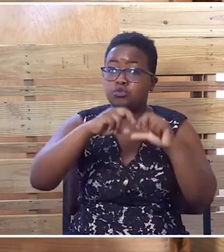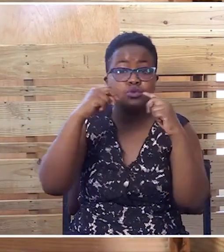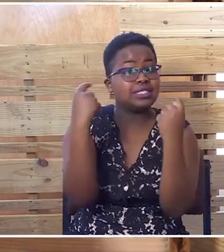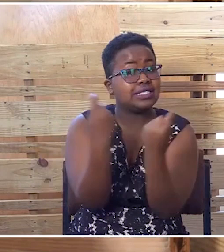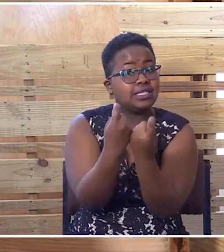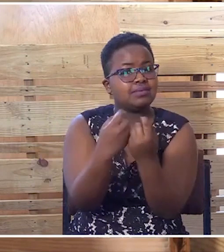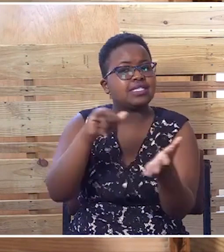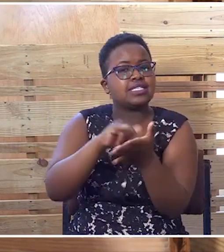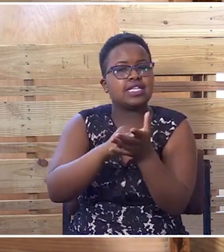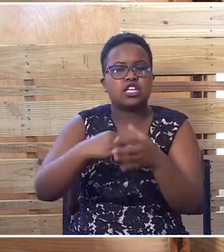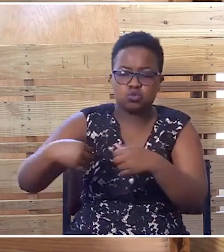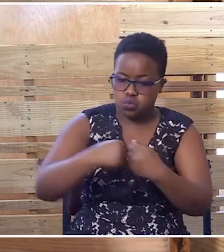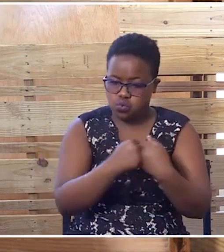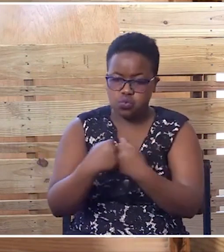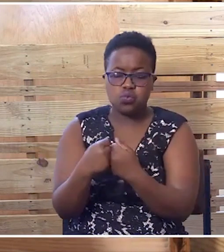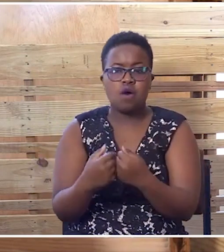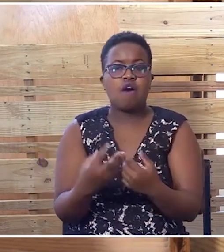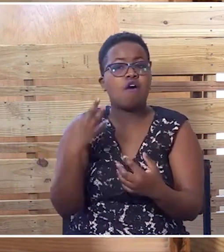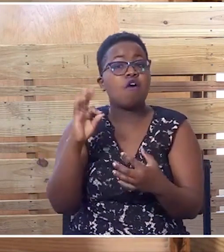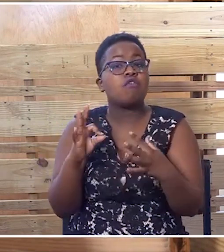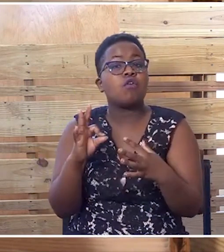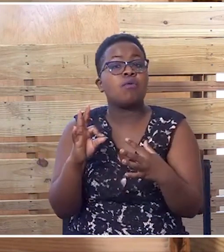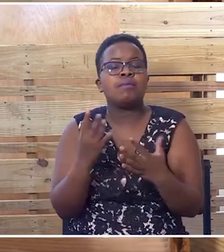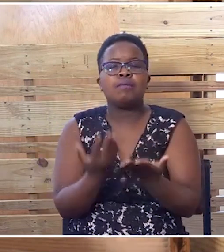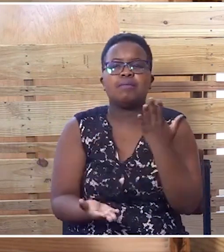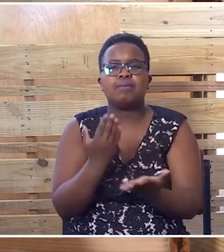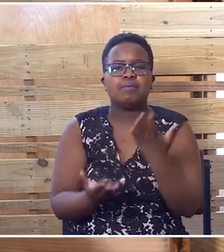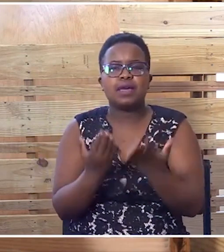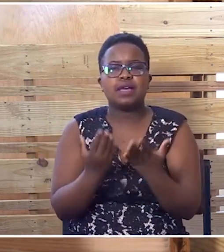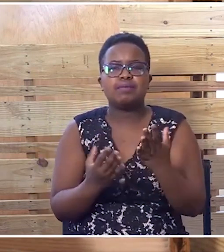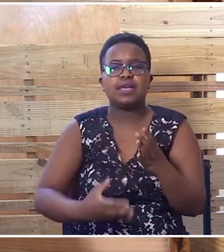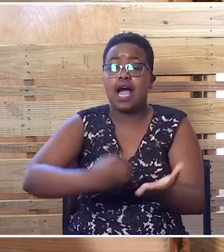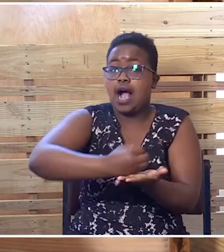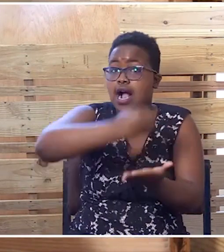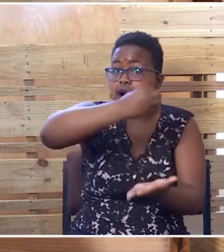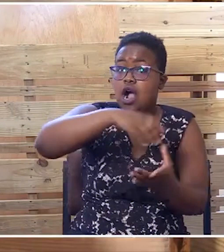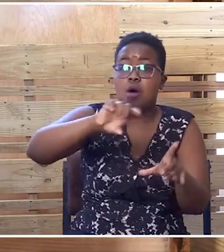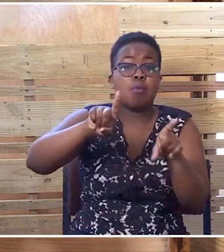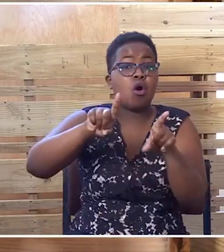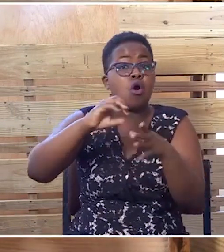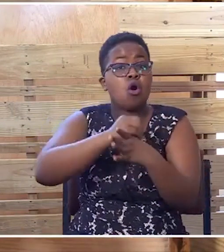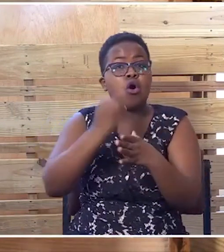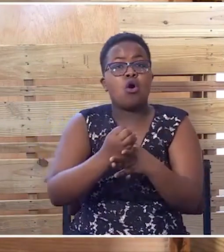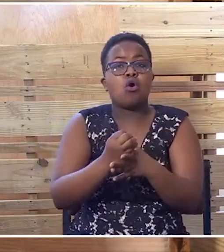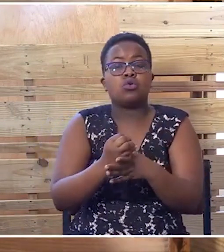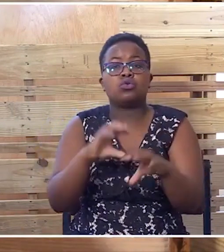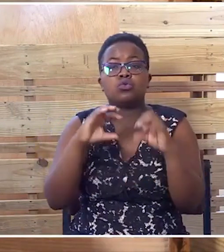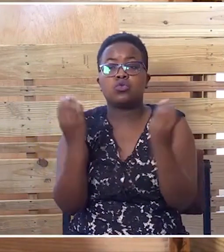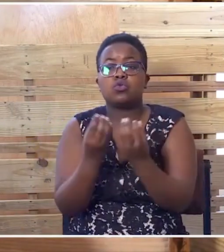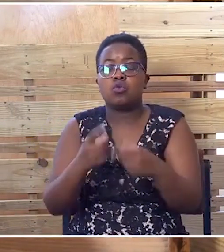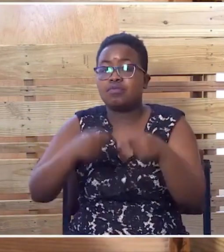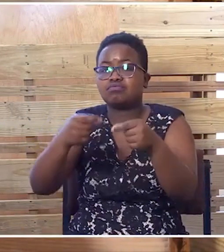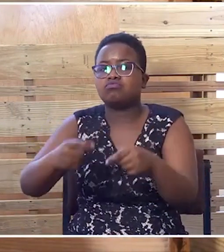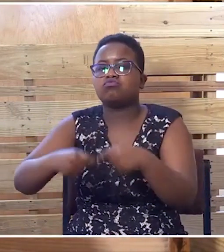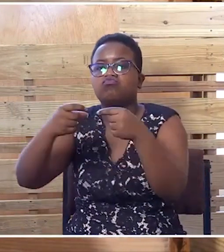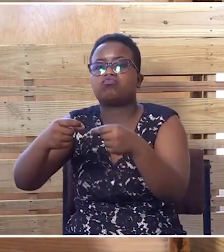to prize, you know, or a cup or anything. And imagine where they go to